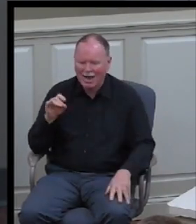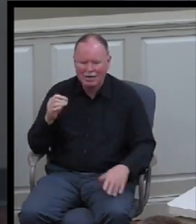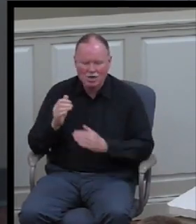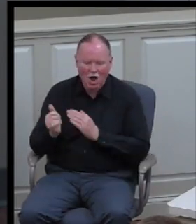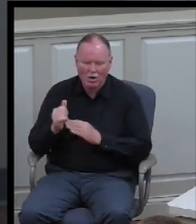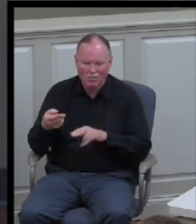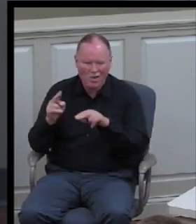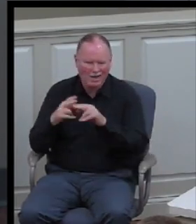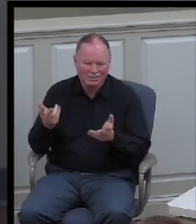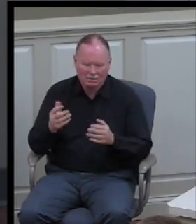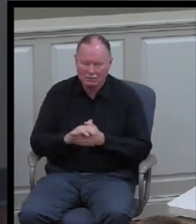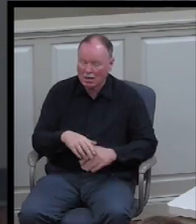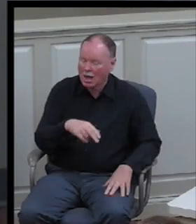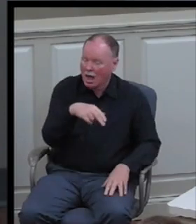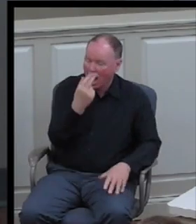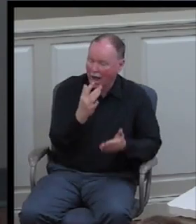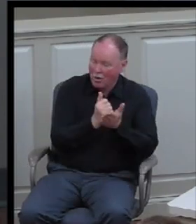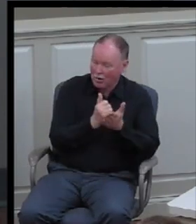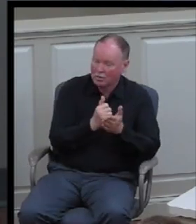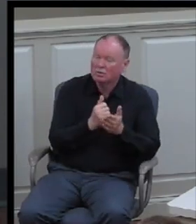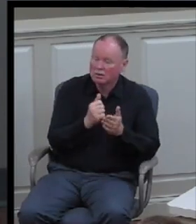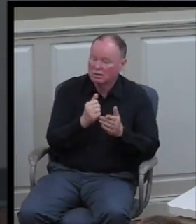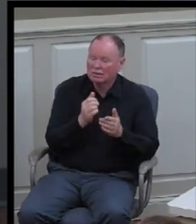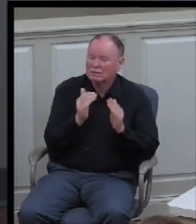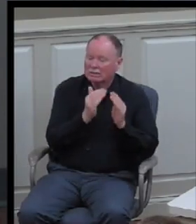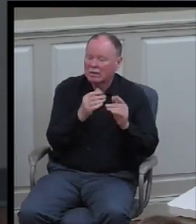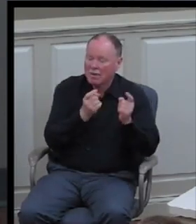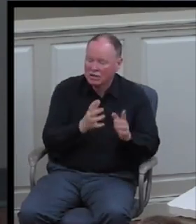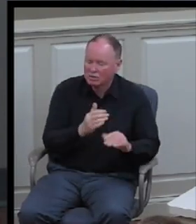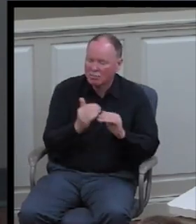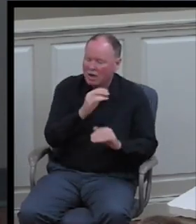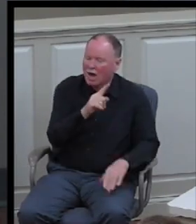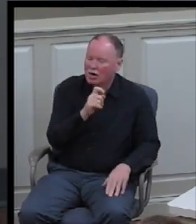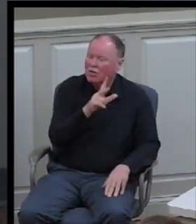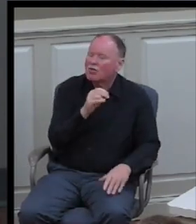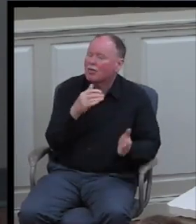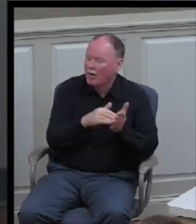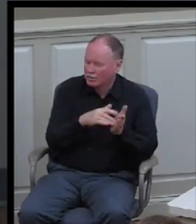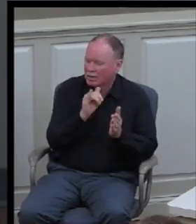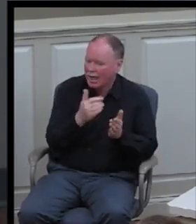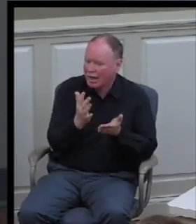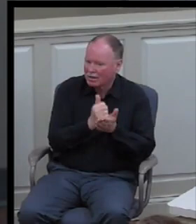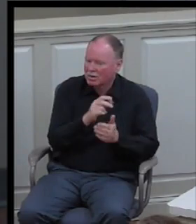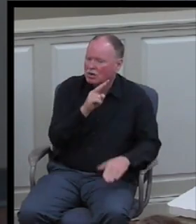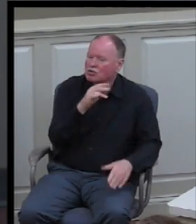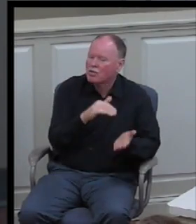raise. Our highest salary is the city manager. It's in excess of $130,000, and that salary will